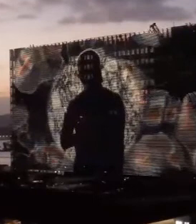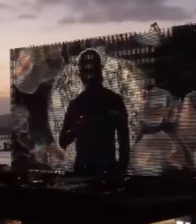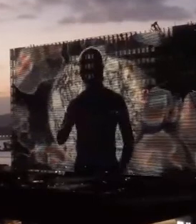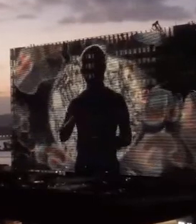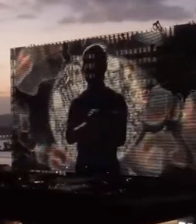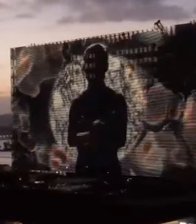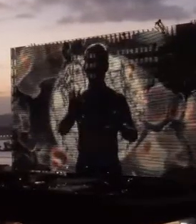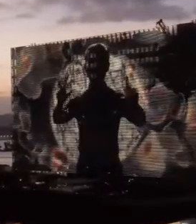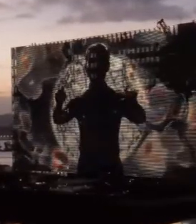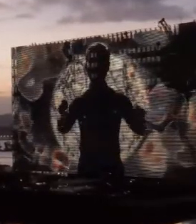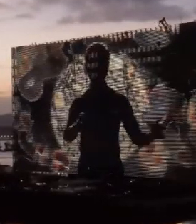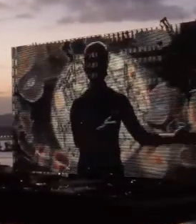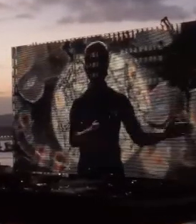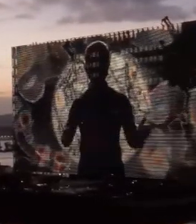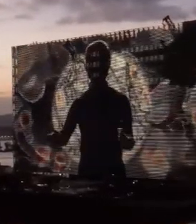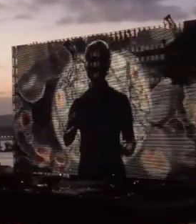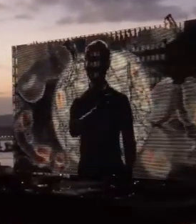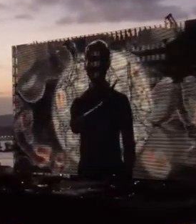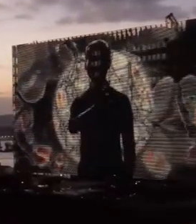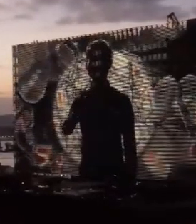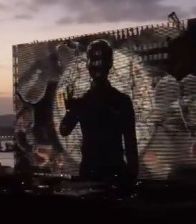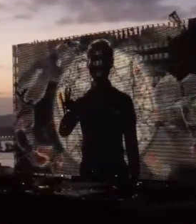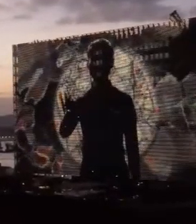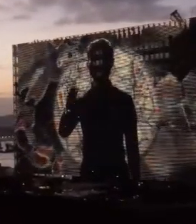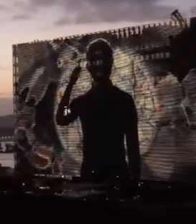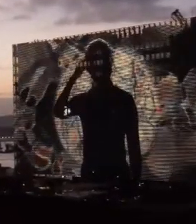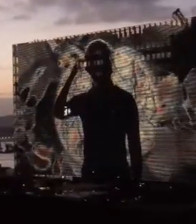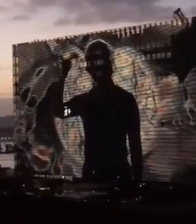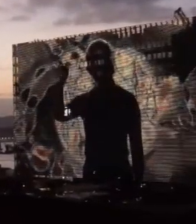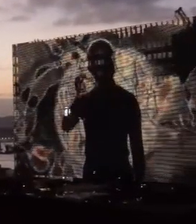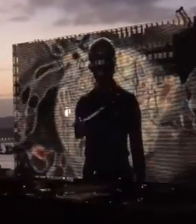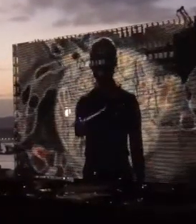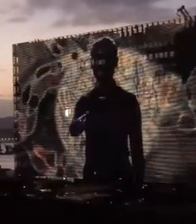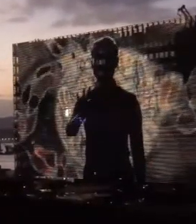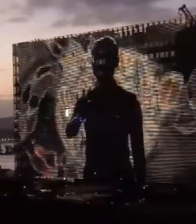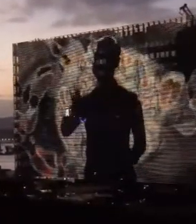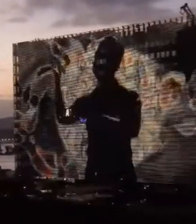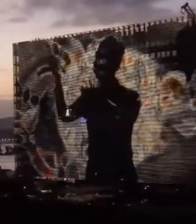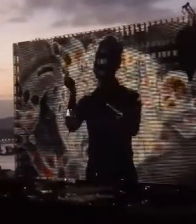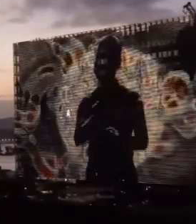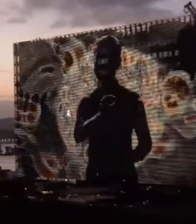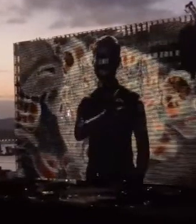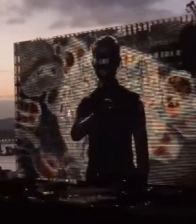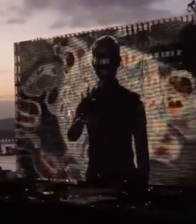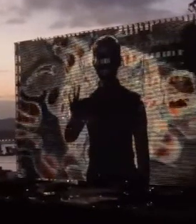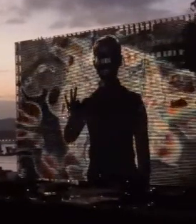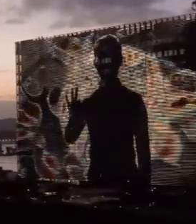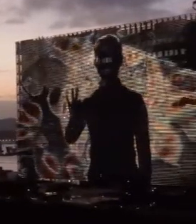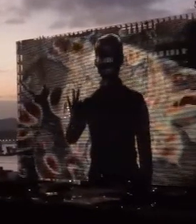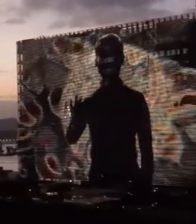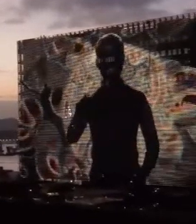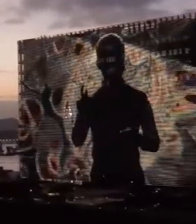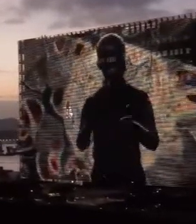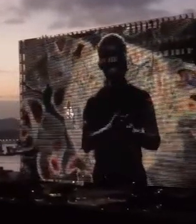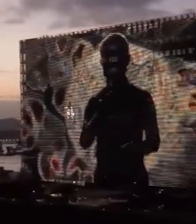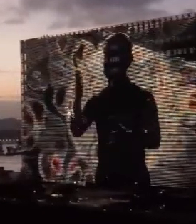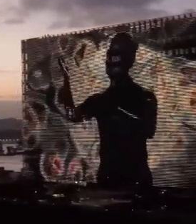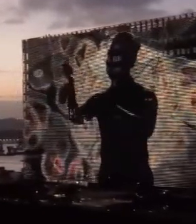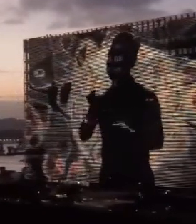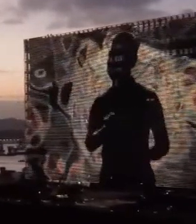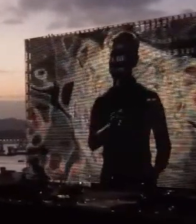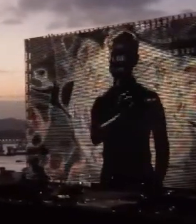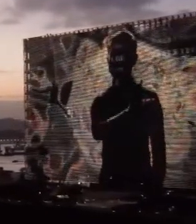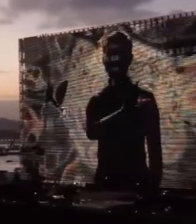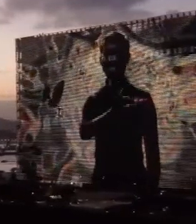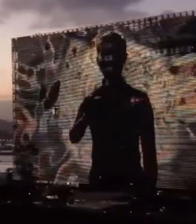It's a very important site-specific work, which uses the idea of light as